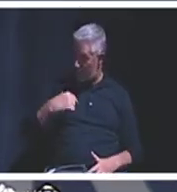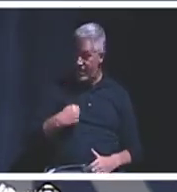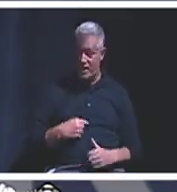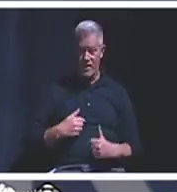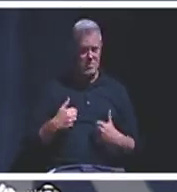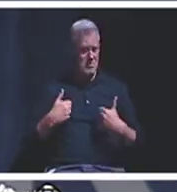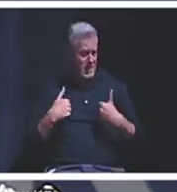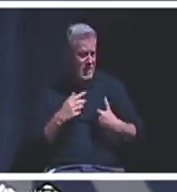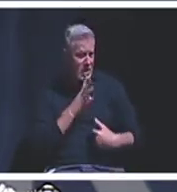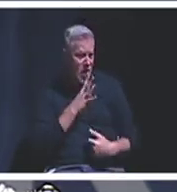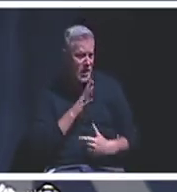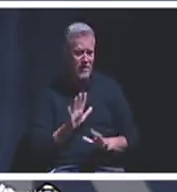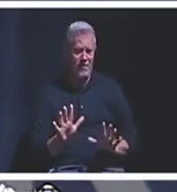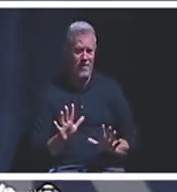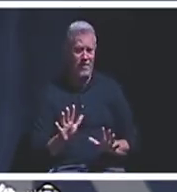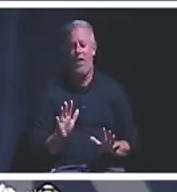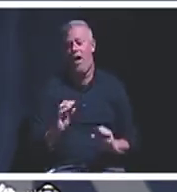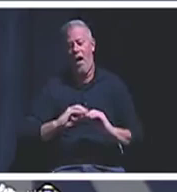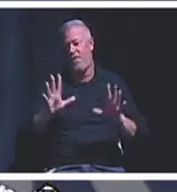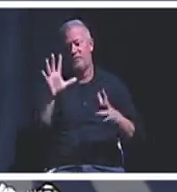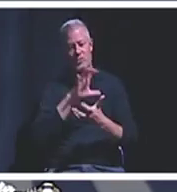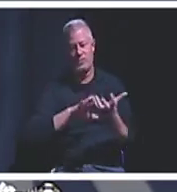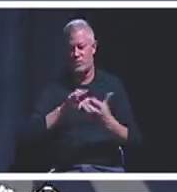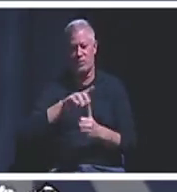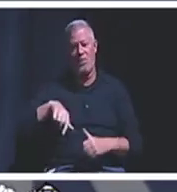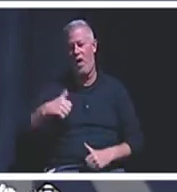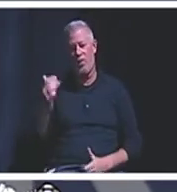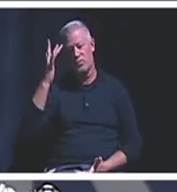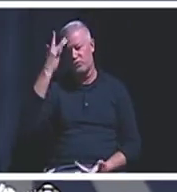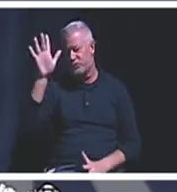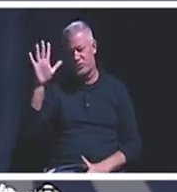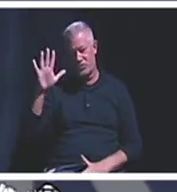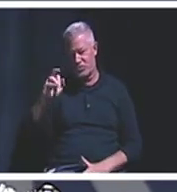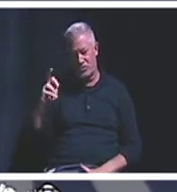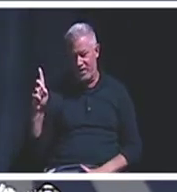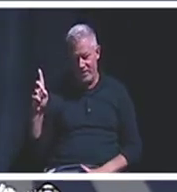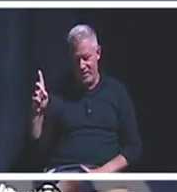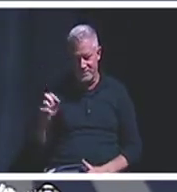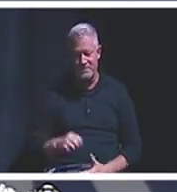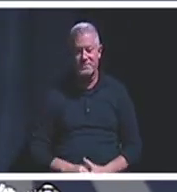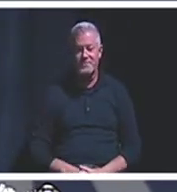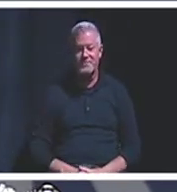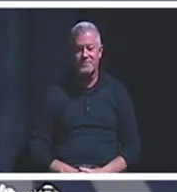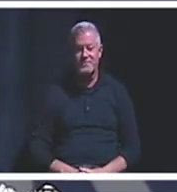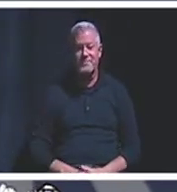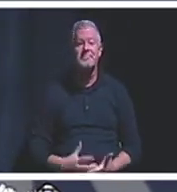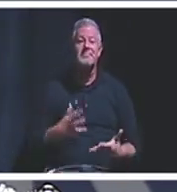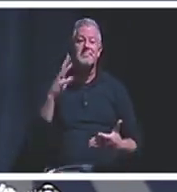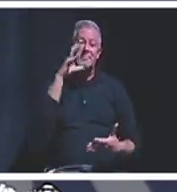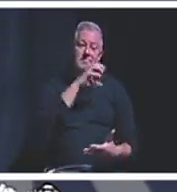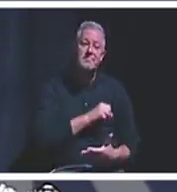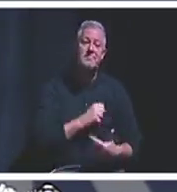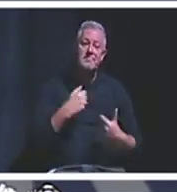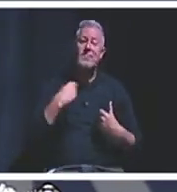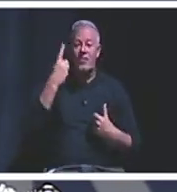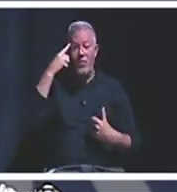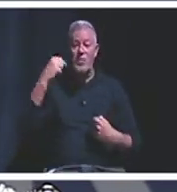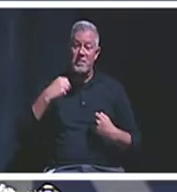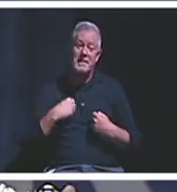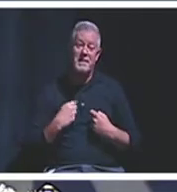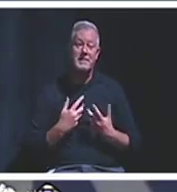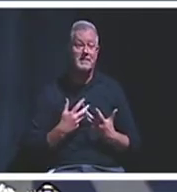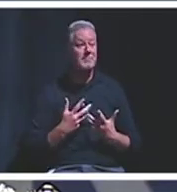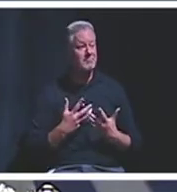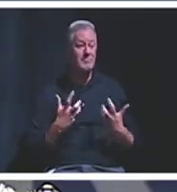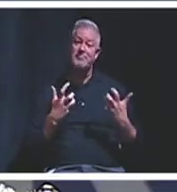DeRay, talkative? They must have had me confused with some other brilliant child. But I guess the traits really worked out for me in the end.